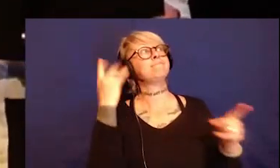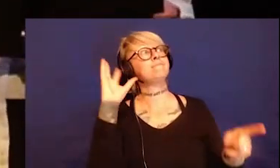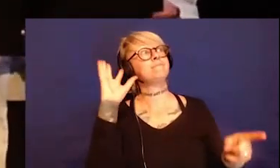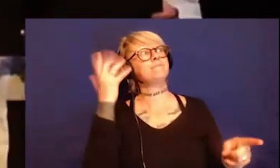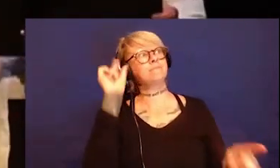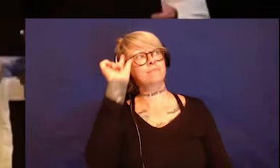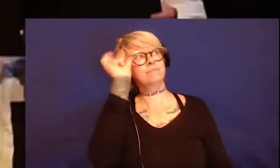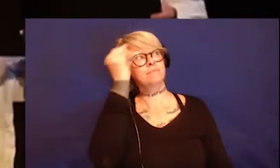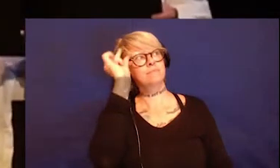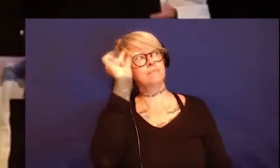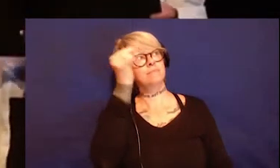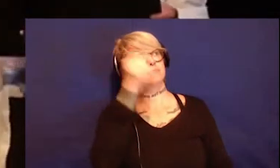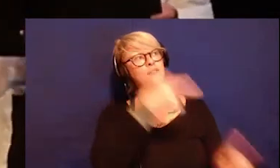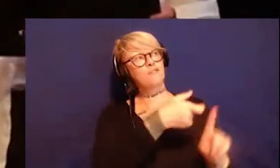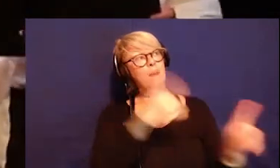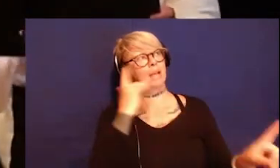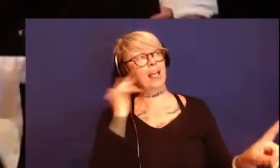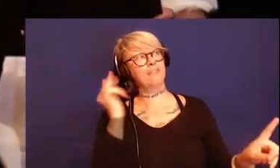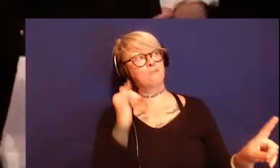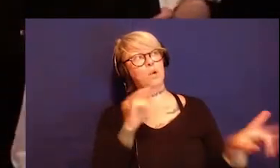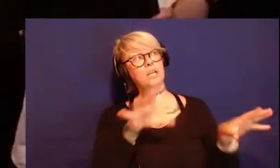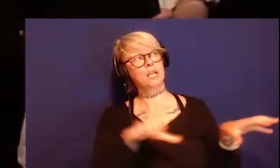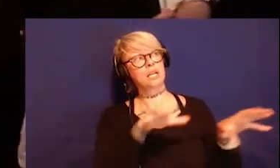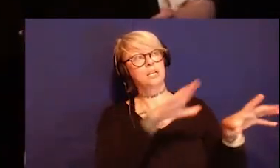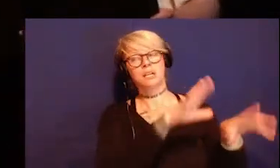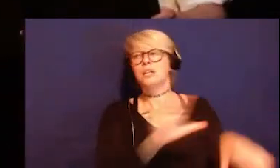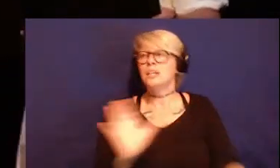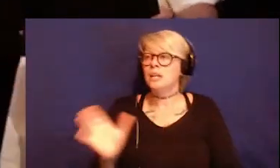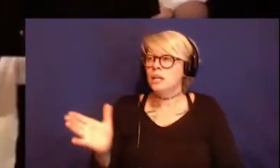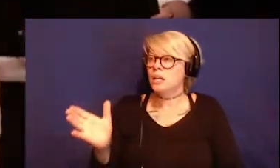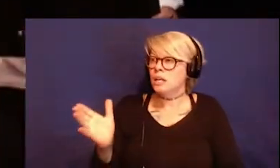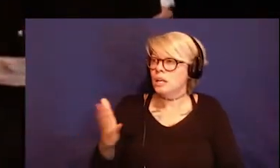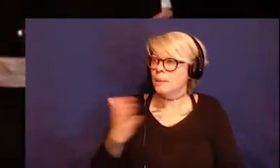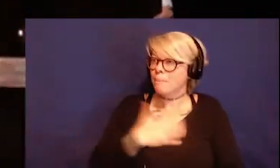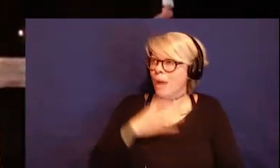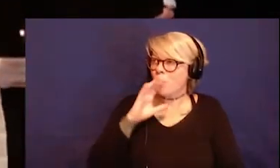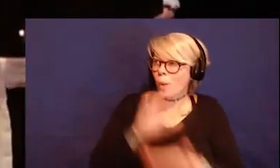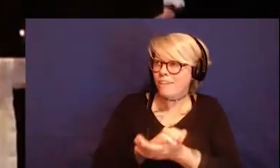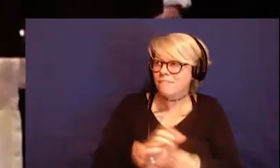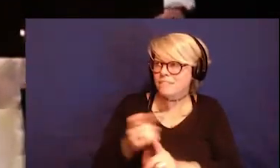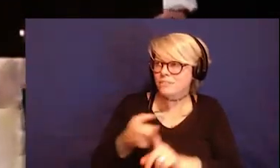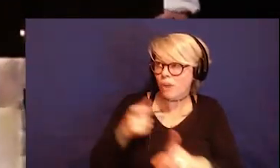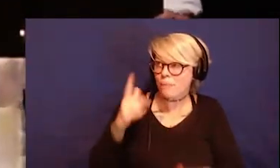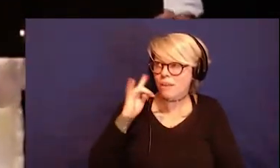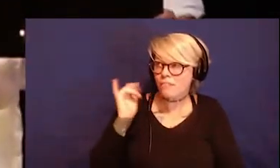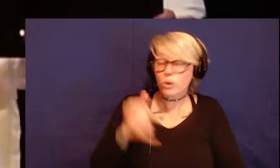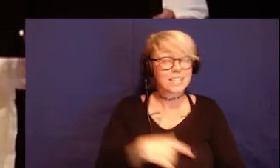come from California. My wife comes from California. Yes, exactly.